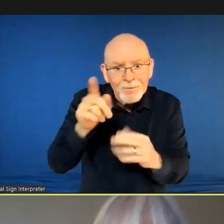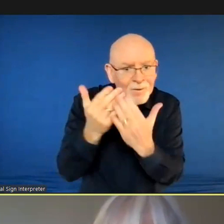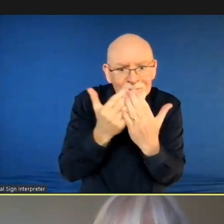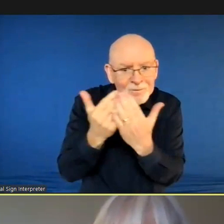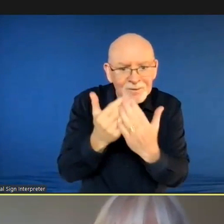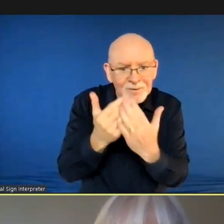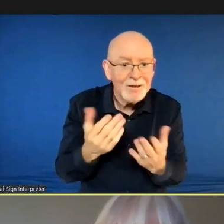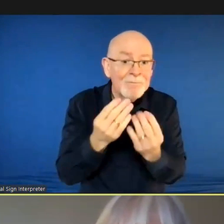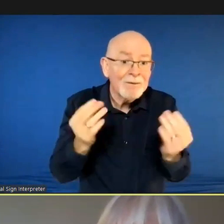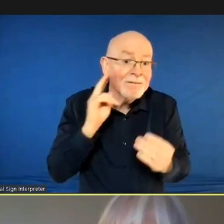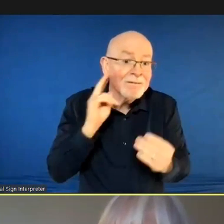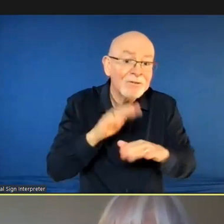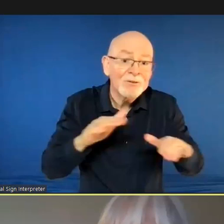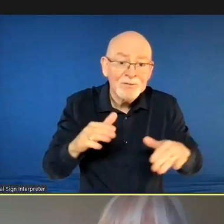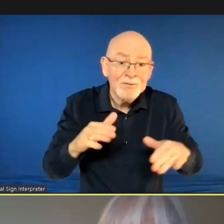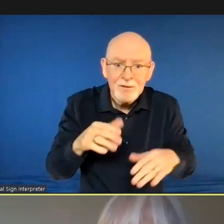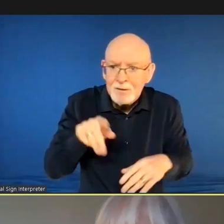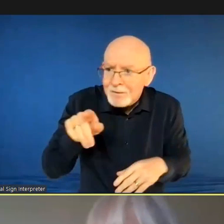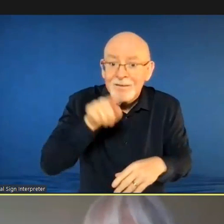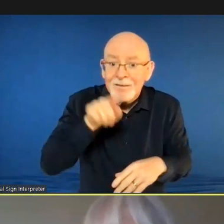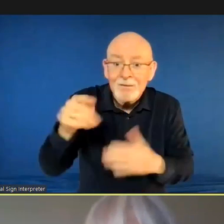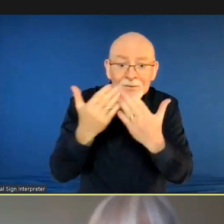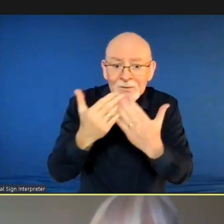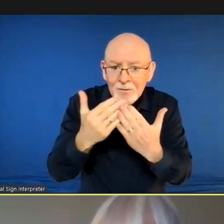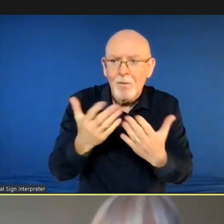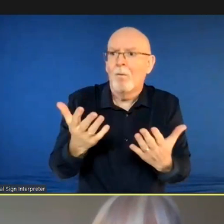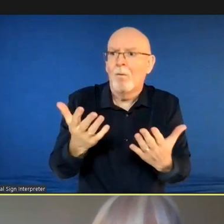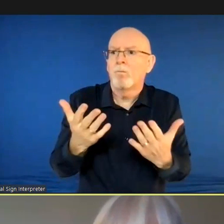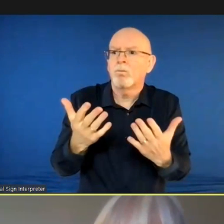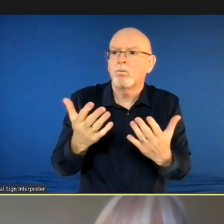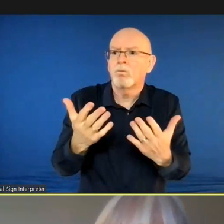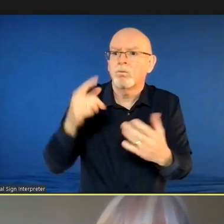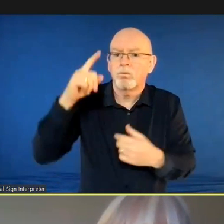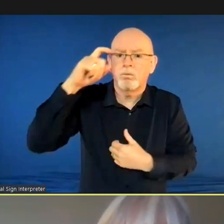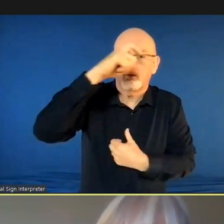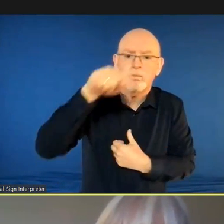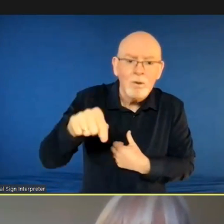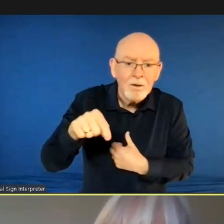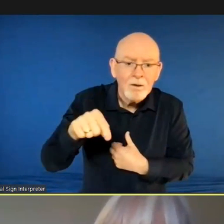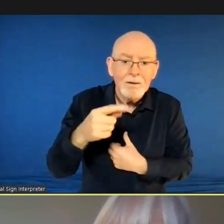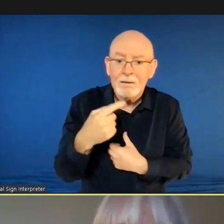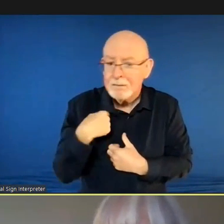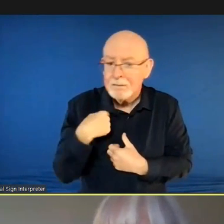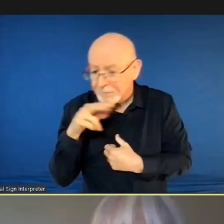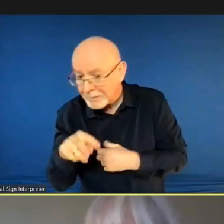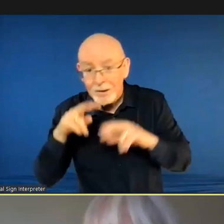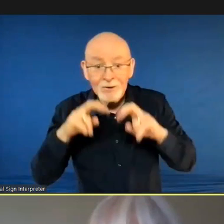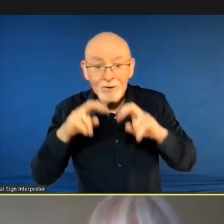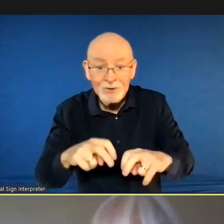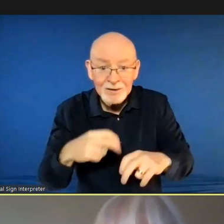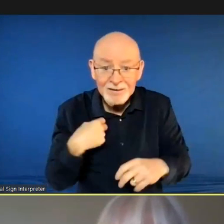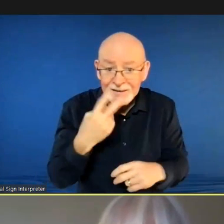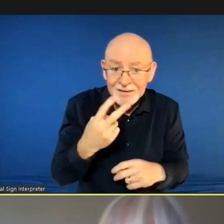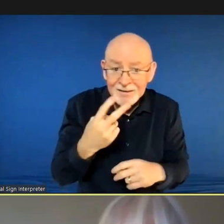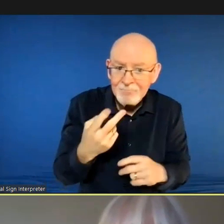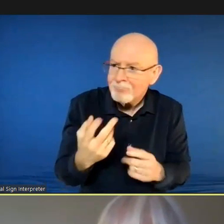challenging. Some research that we carried out with our partner VSO in Kenya a couple of years ago, and backed